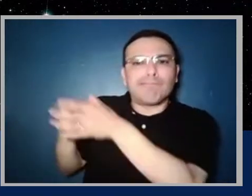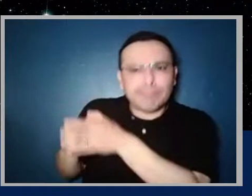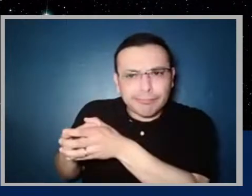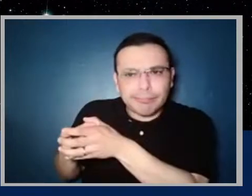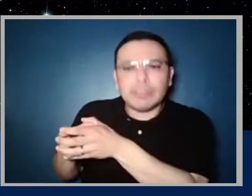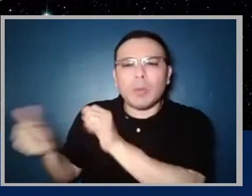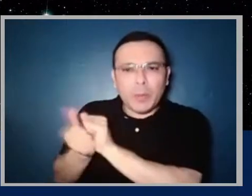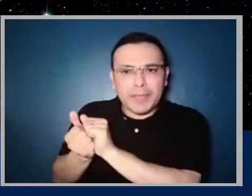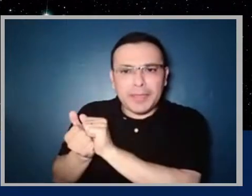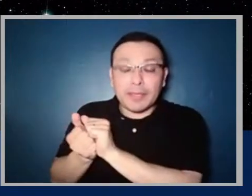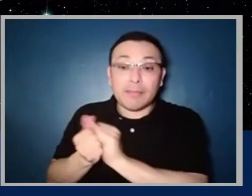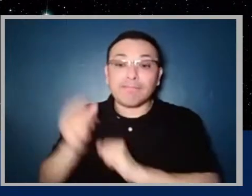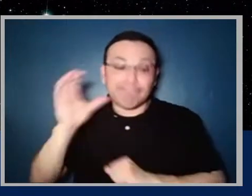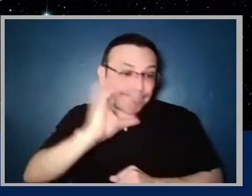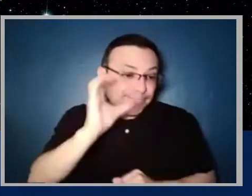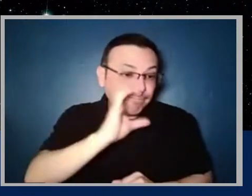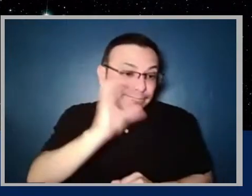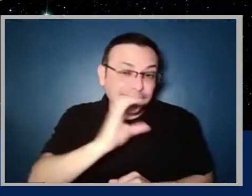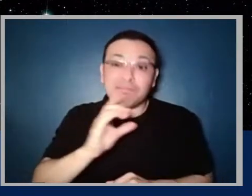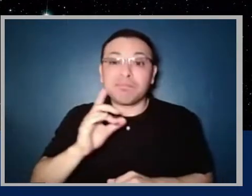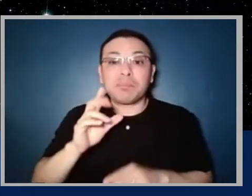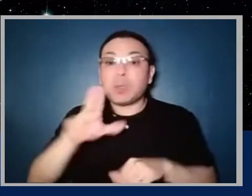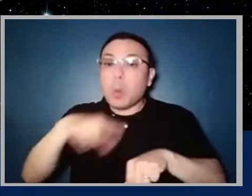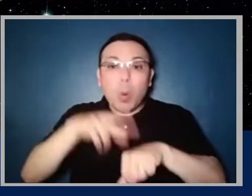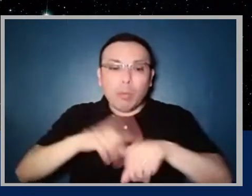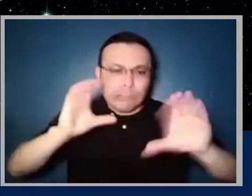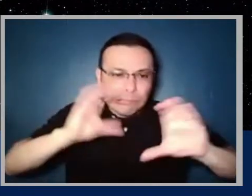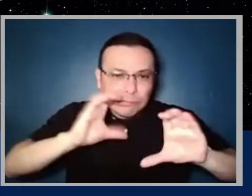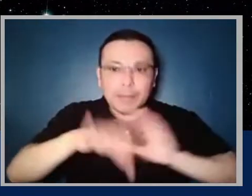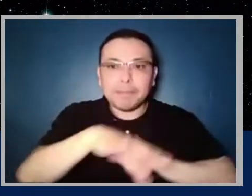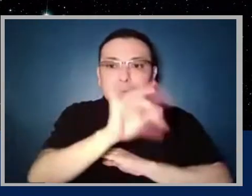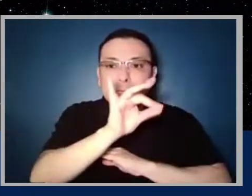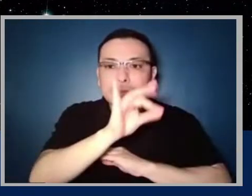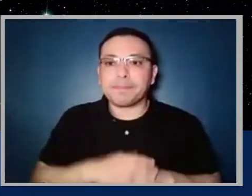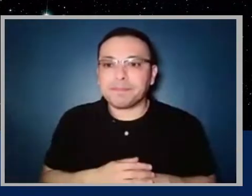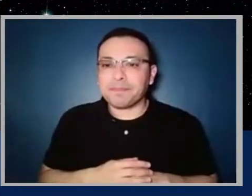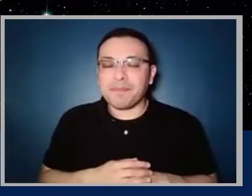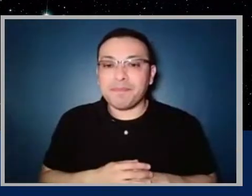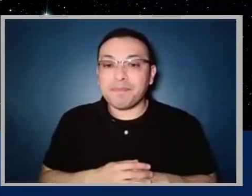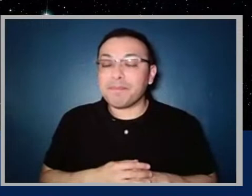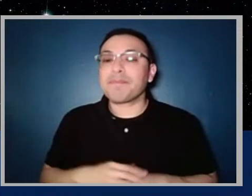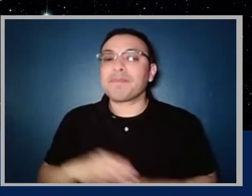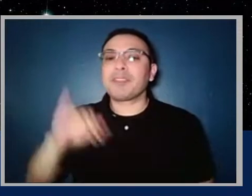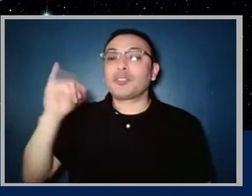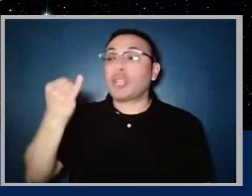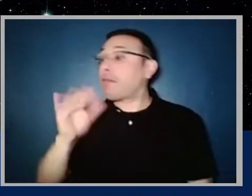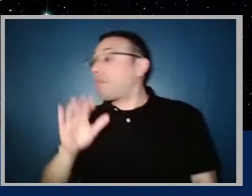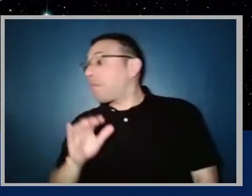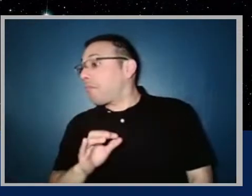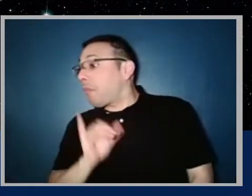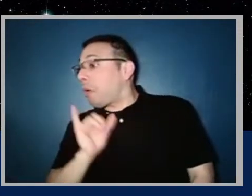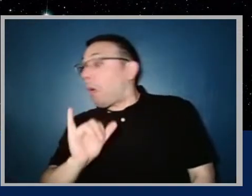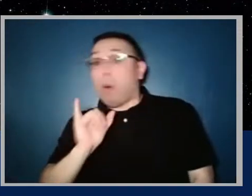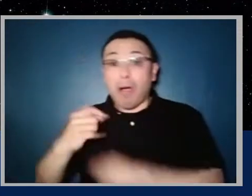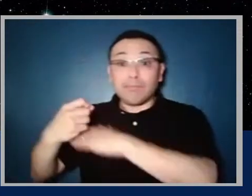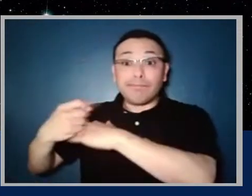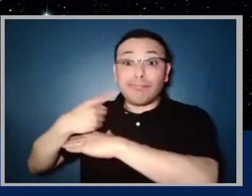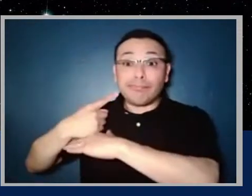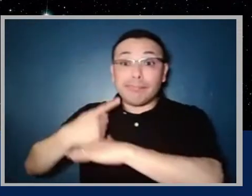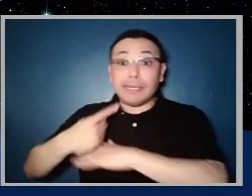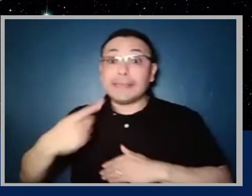Gotcha. Lily, I got the answer back, and they're already in the capsule. Wow. So you could have to go out and wave